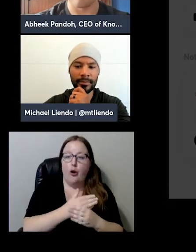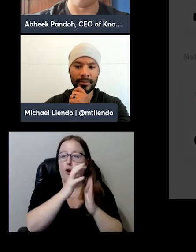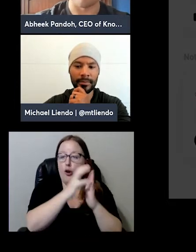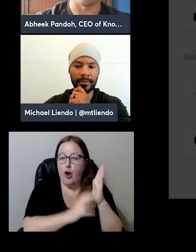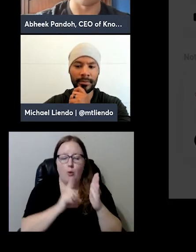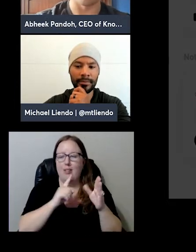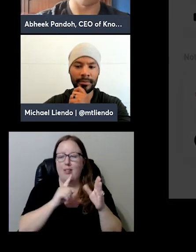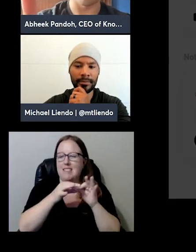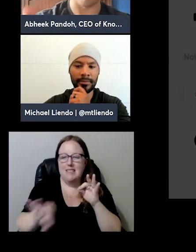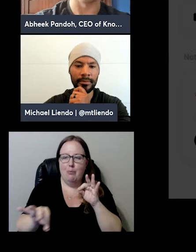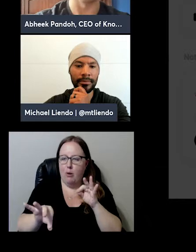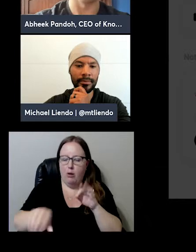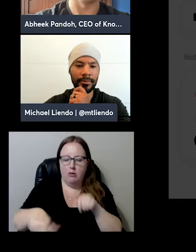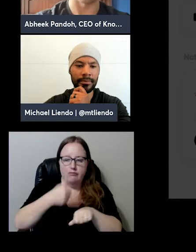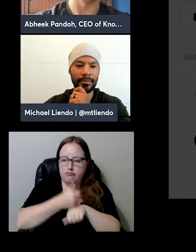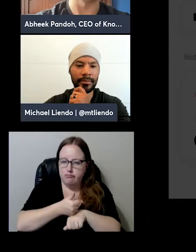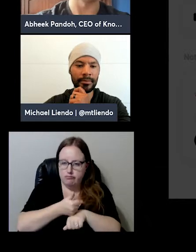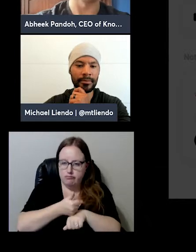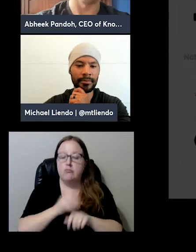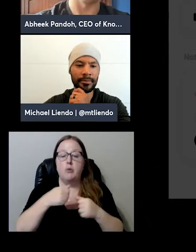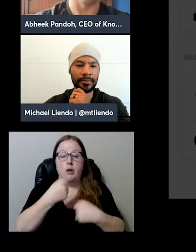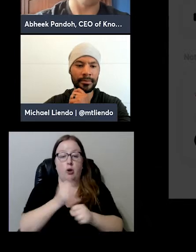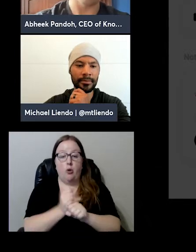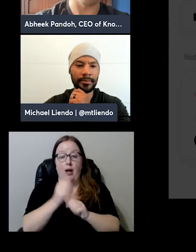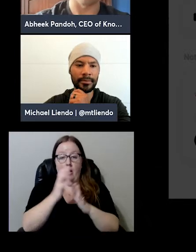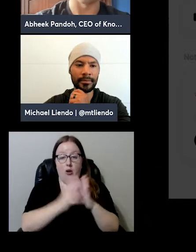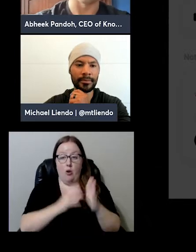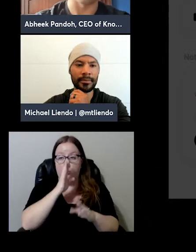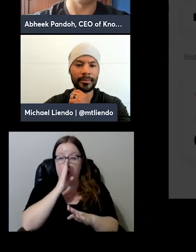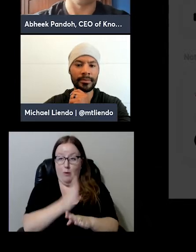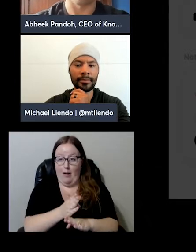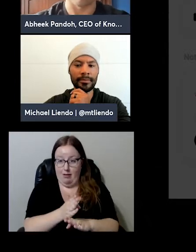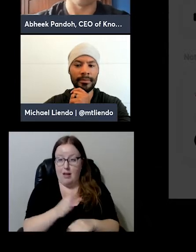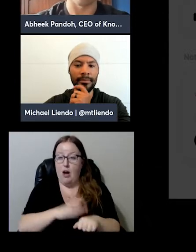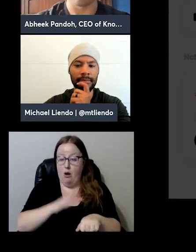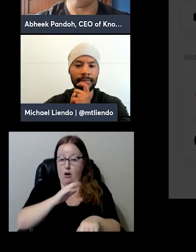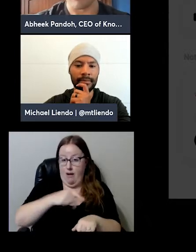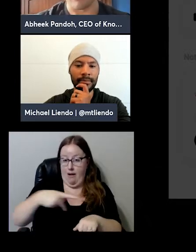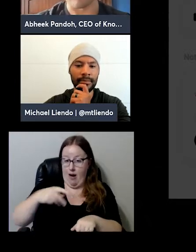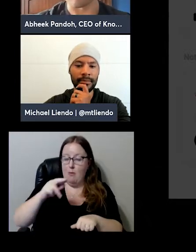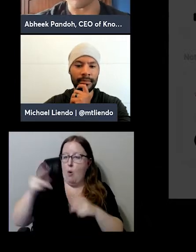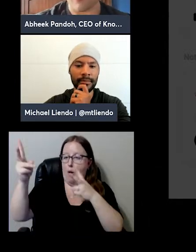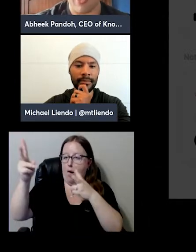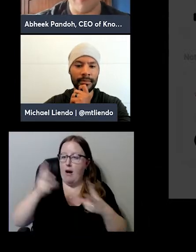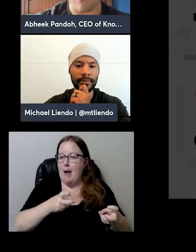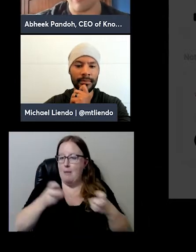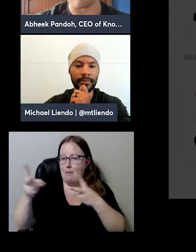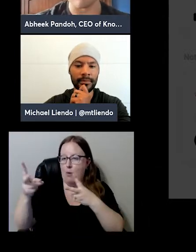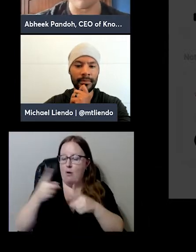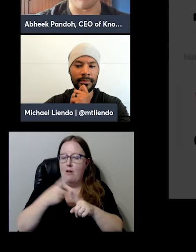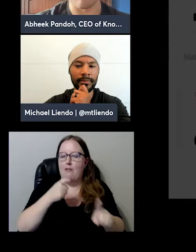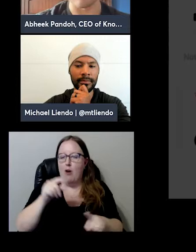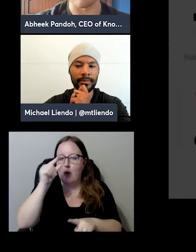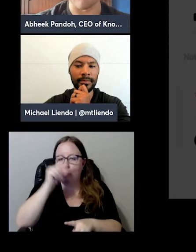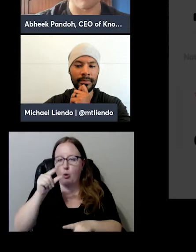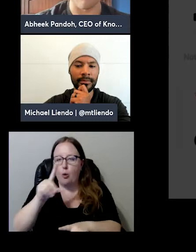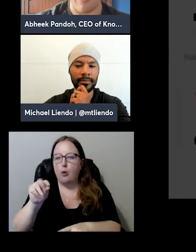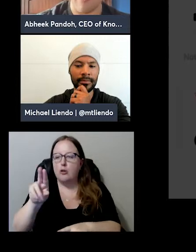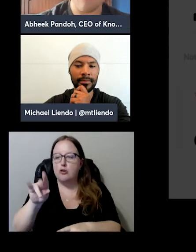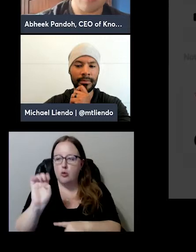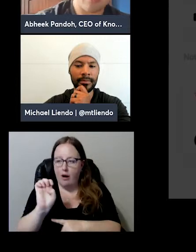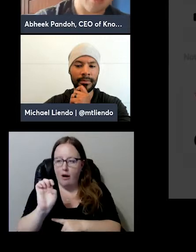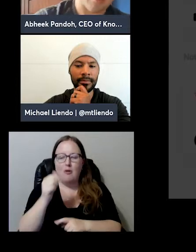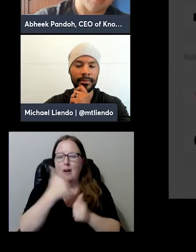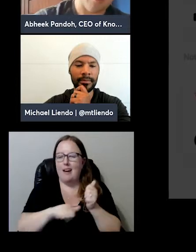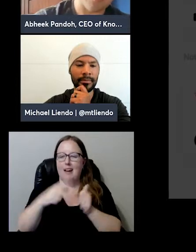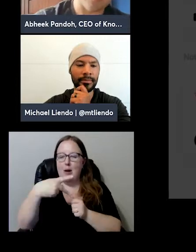organized. So you can actually create a note directly on our app, or you could import from Google Drive or any PDF that you